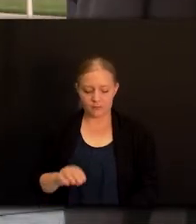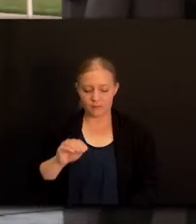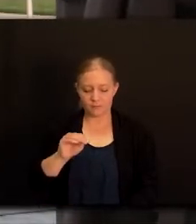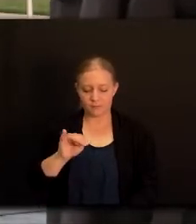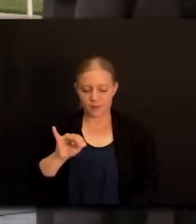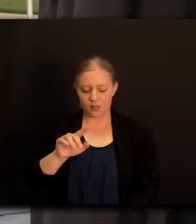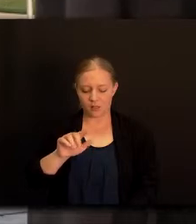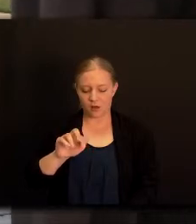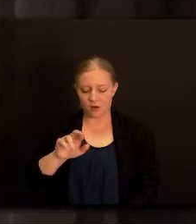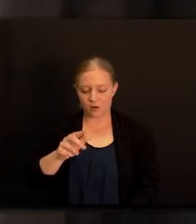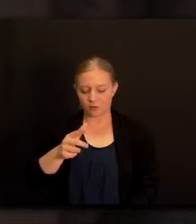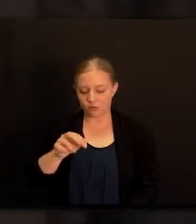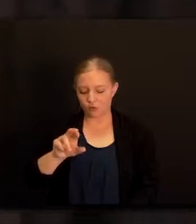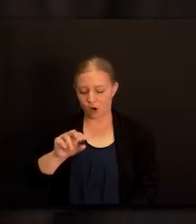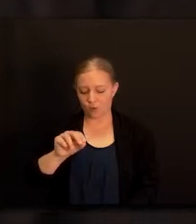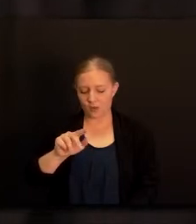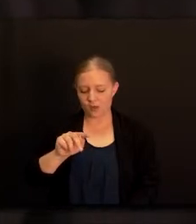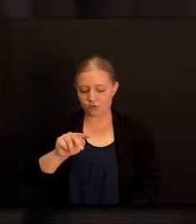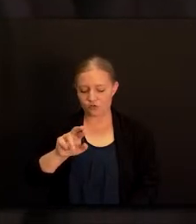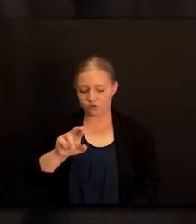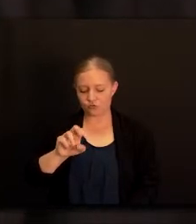Milagro Galia Trejo.